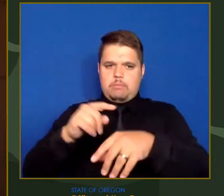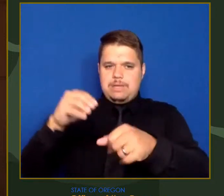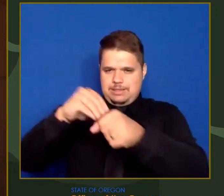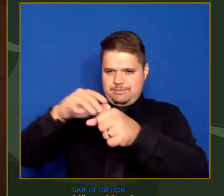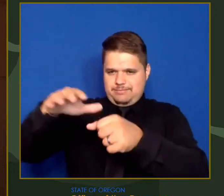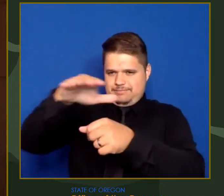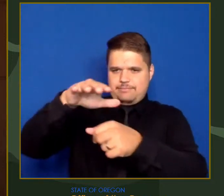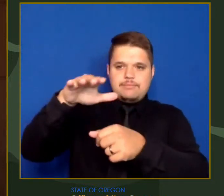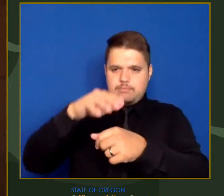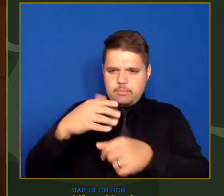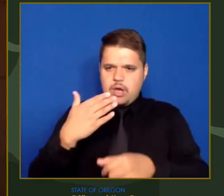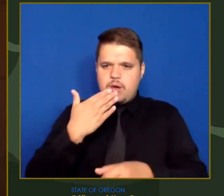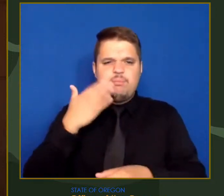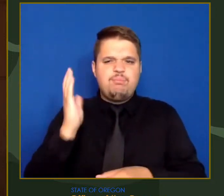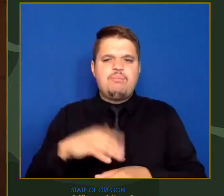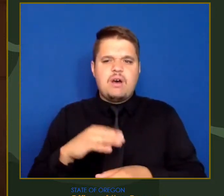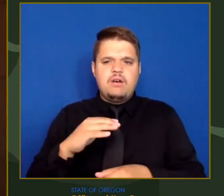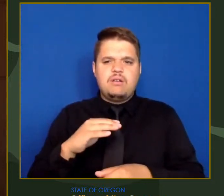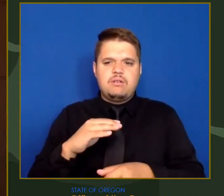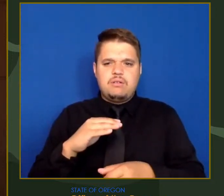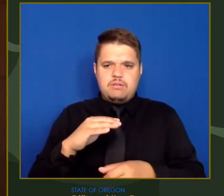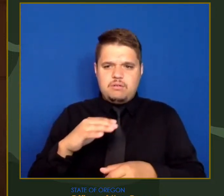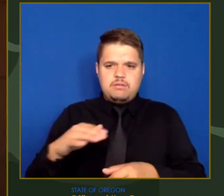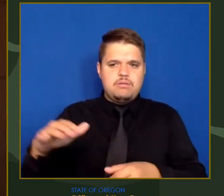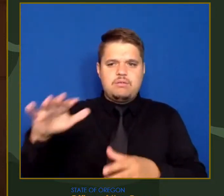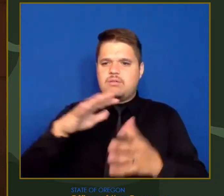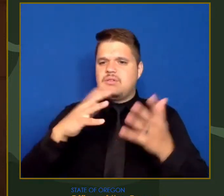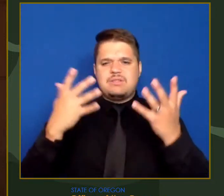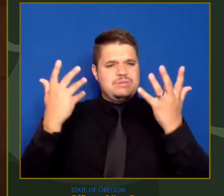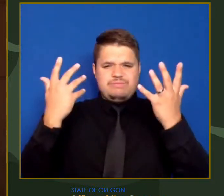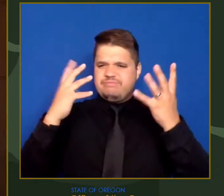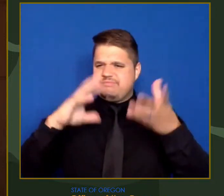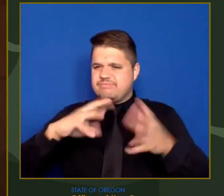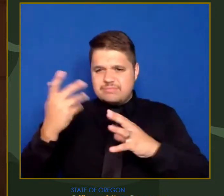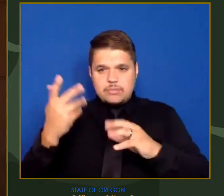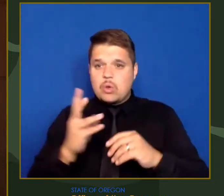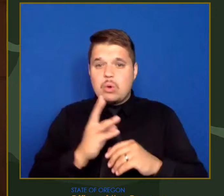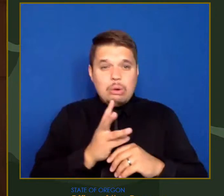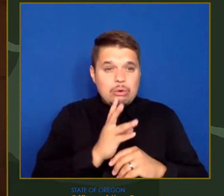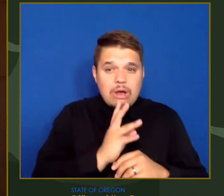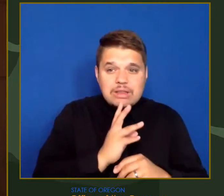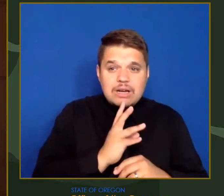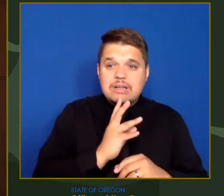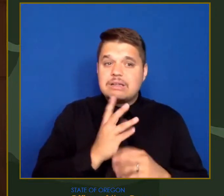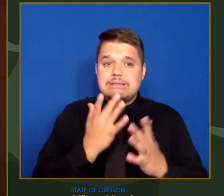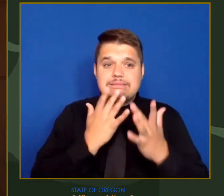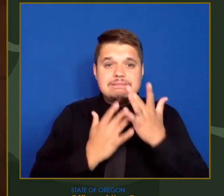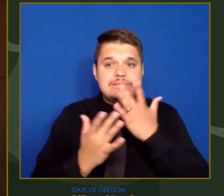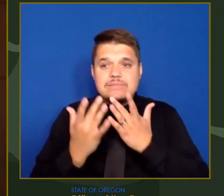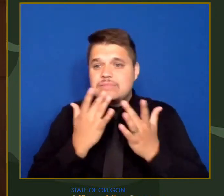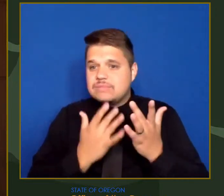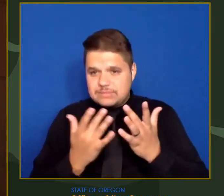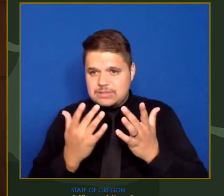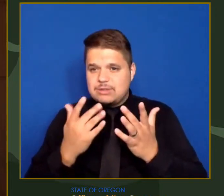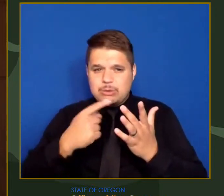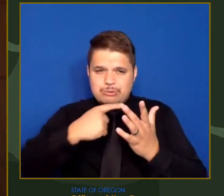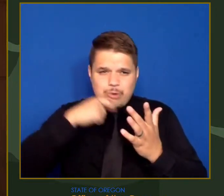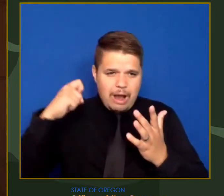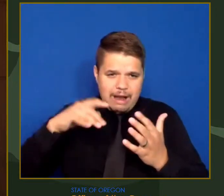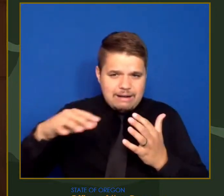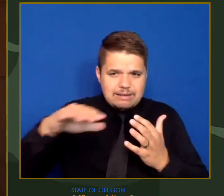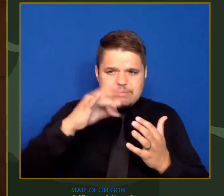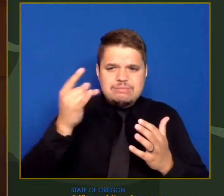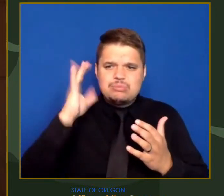year. It is extremely challenging, and I am working with our local and federal partners to